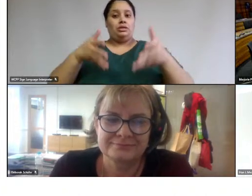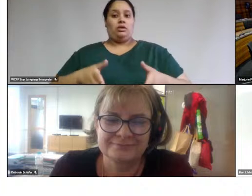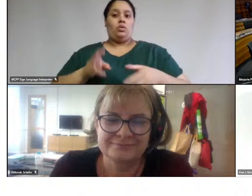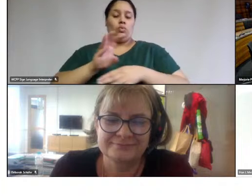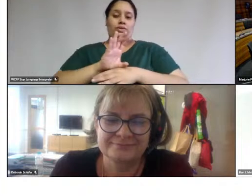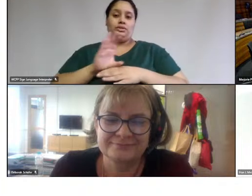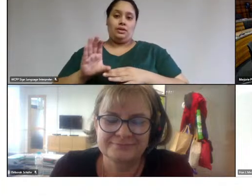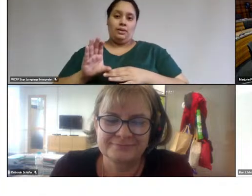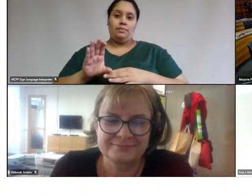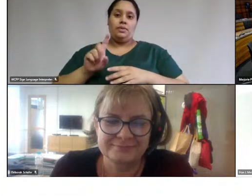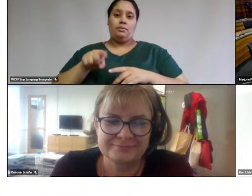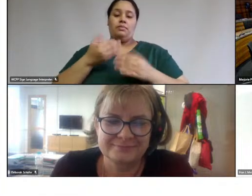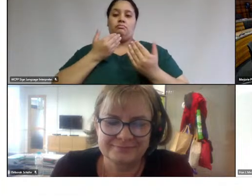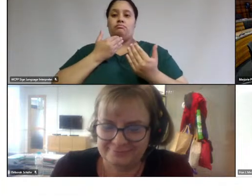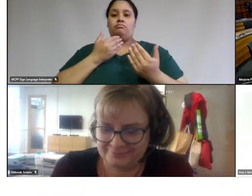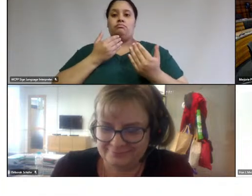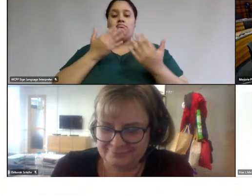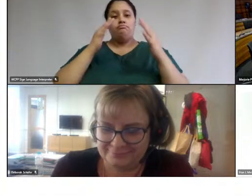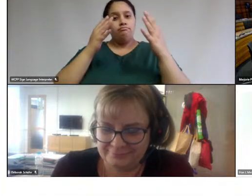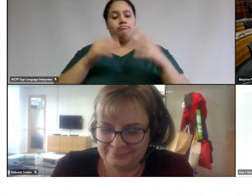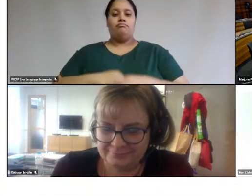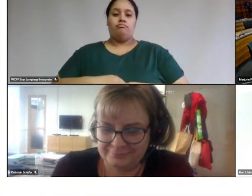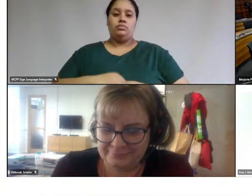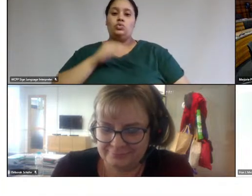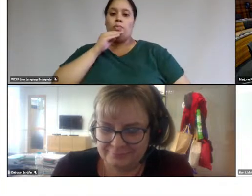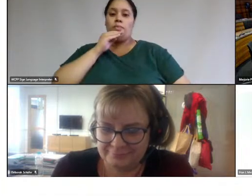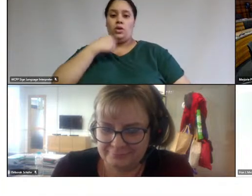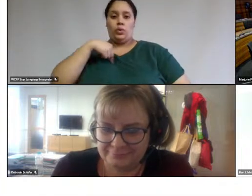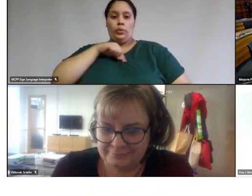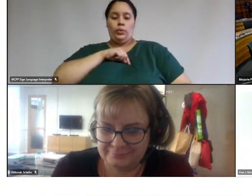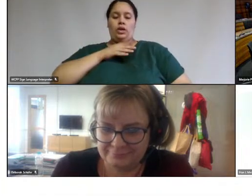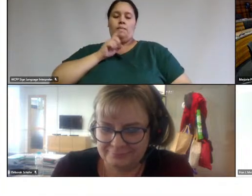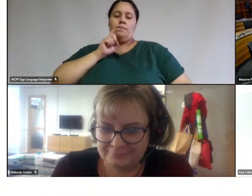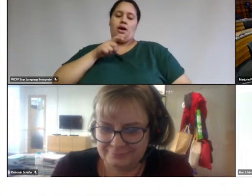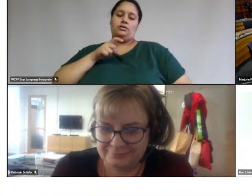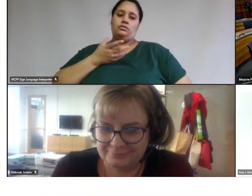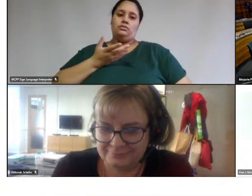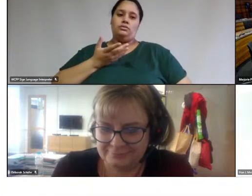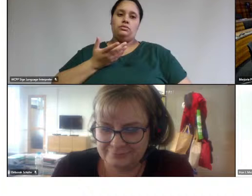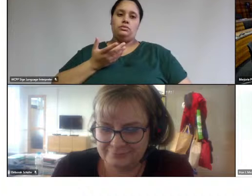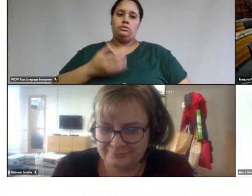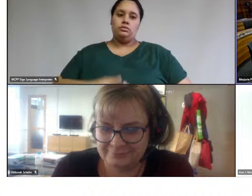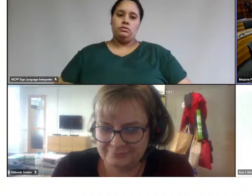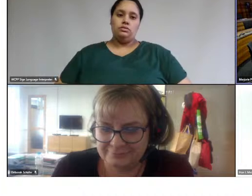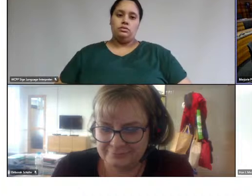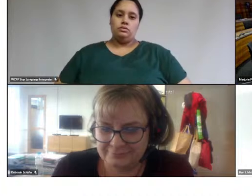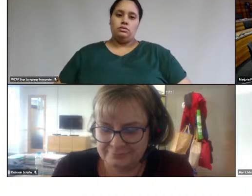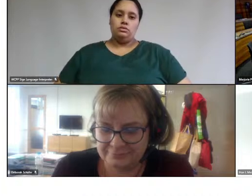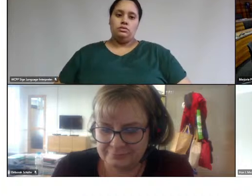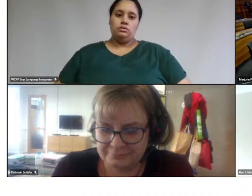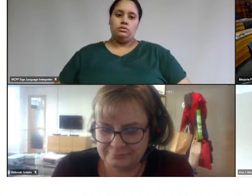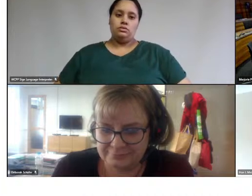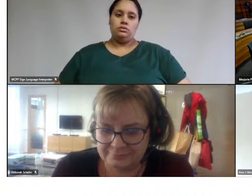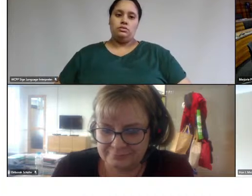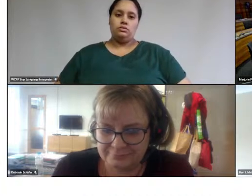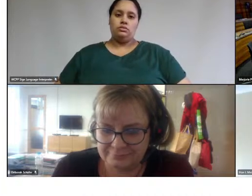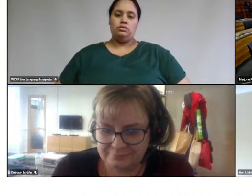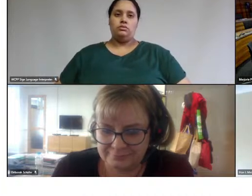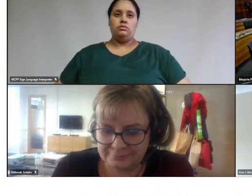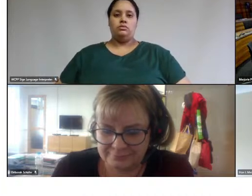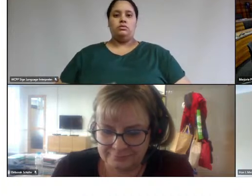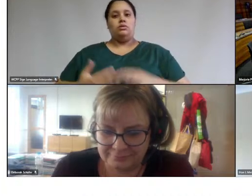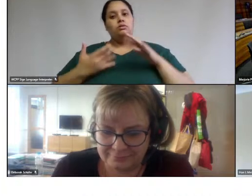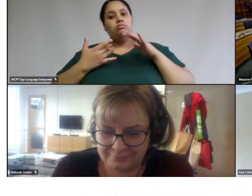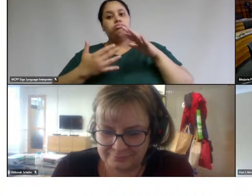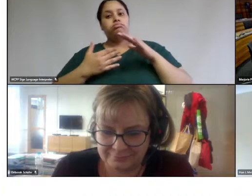I think that we may wish to have this aspiration of the clean